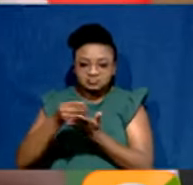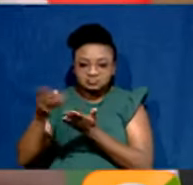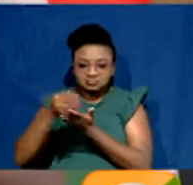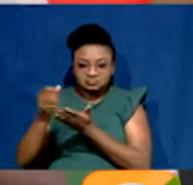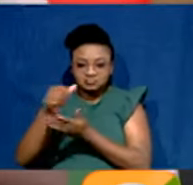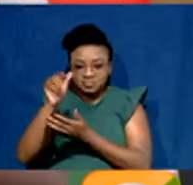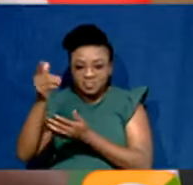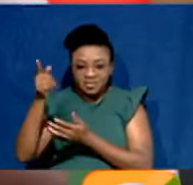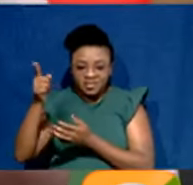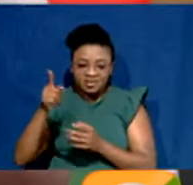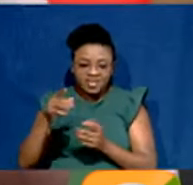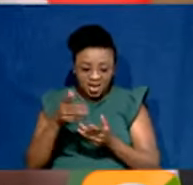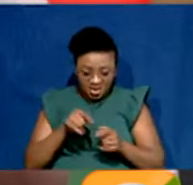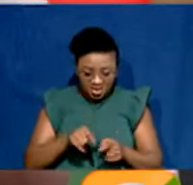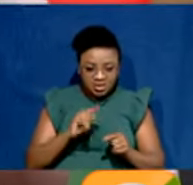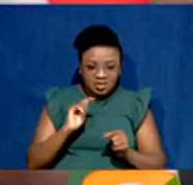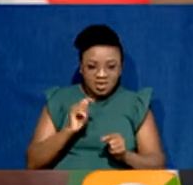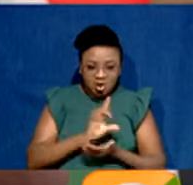And therefore,